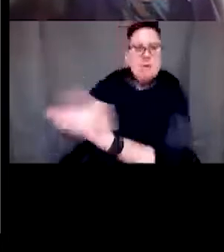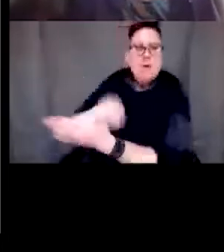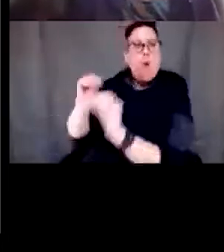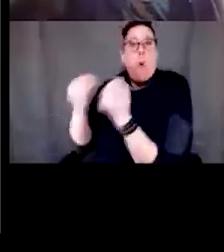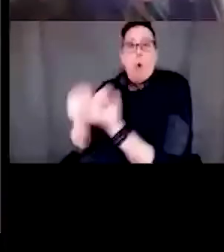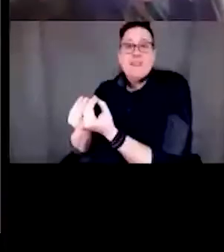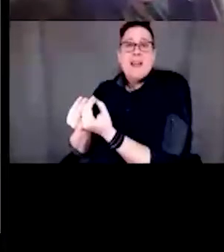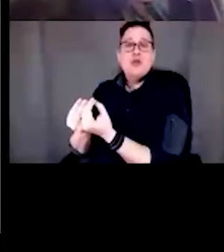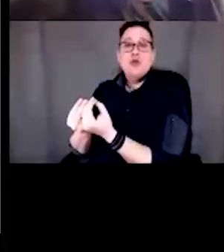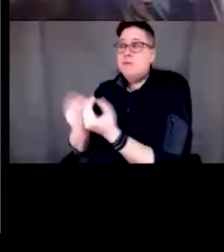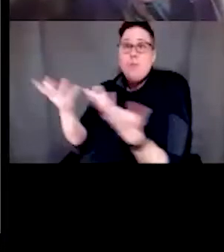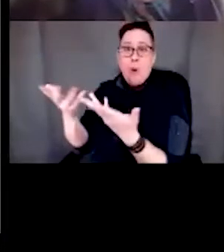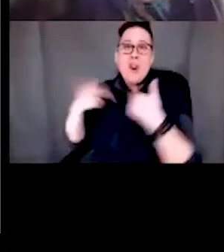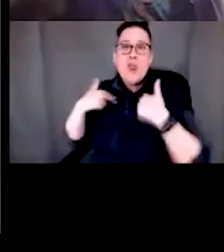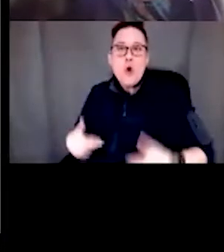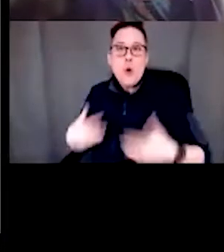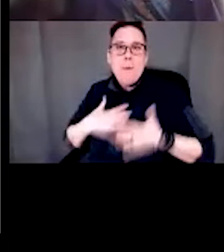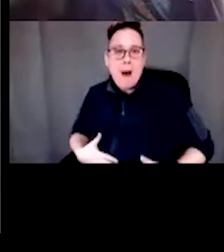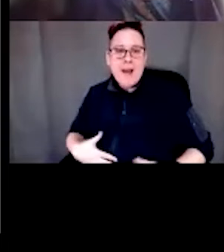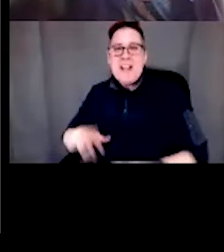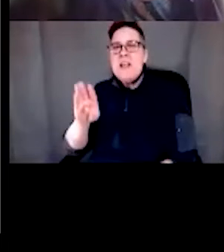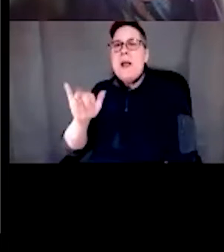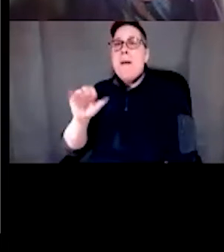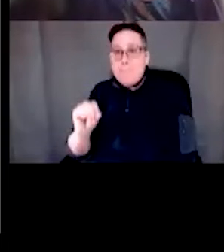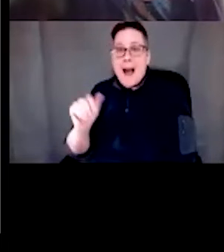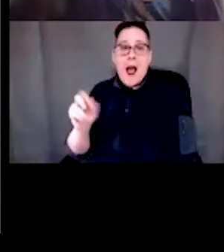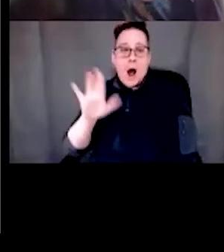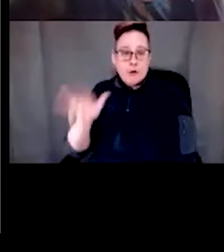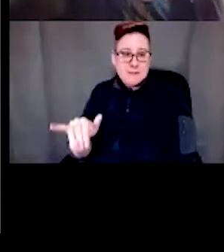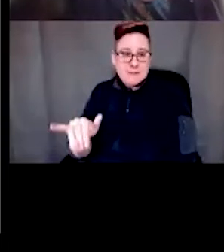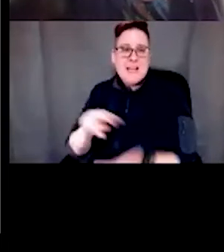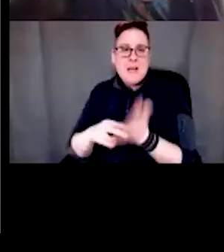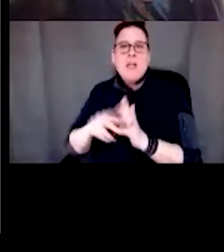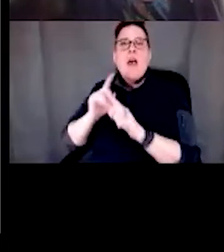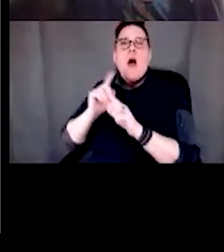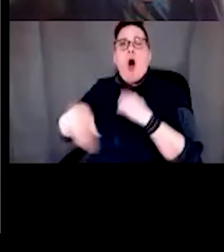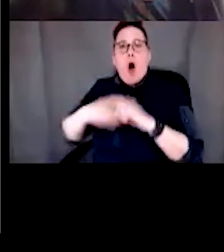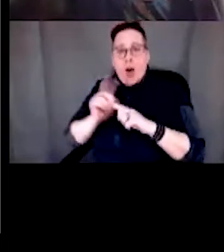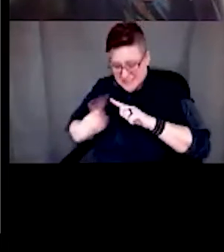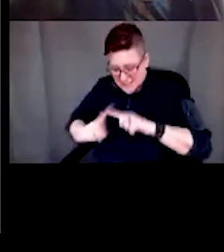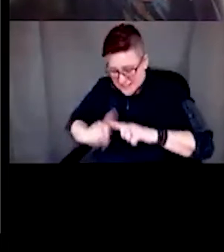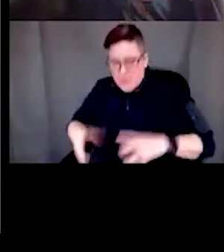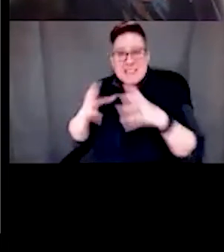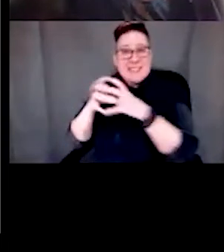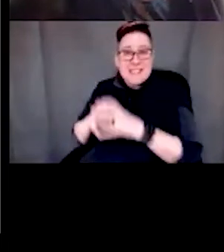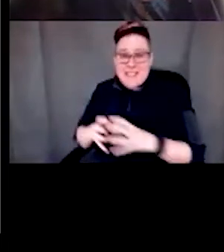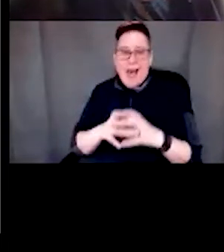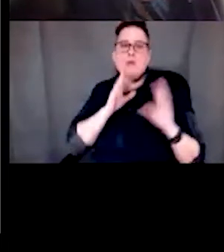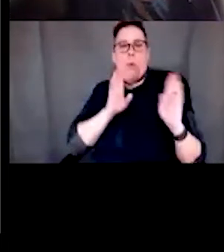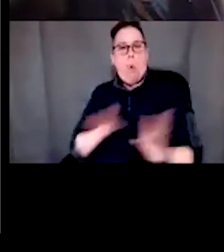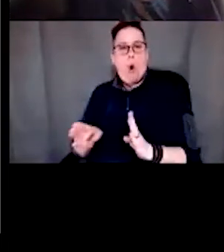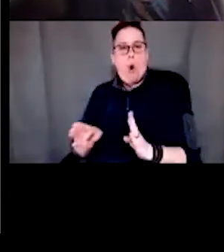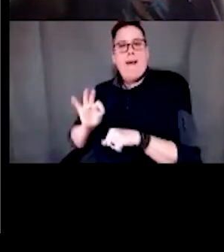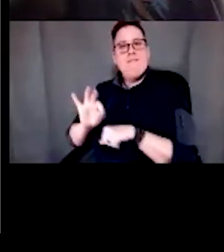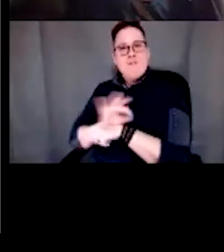the human body, a biocracy, in which the myriad of differentiated cells would be organized into